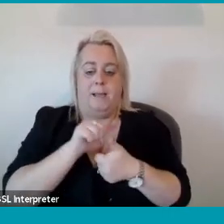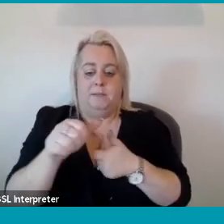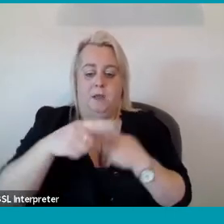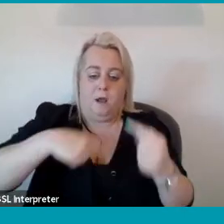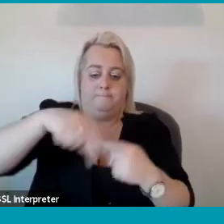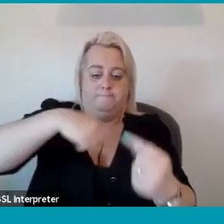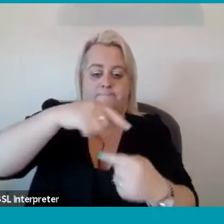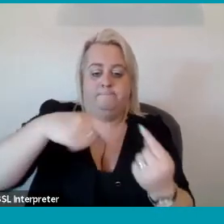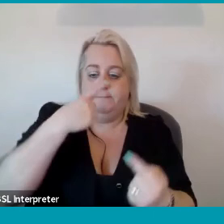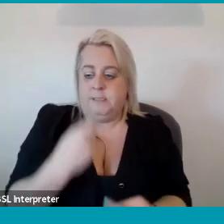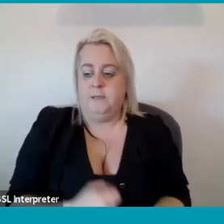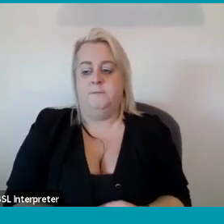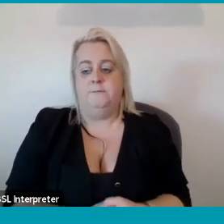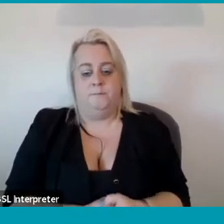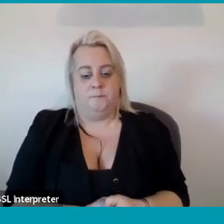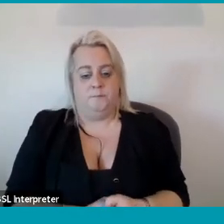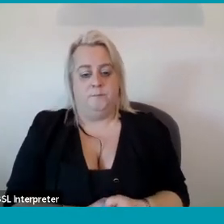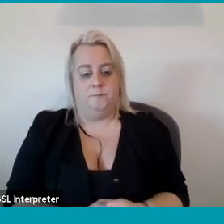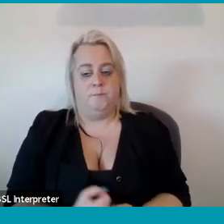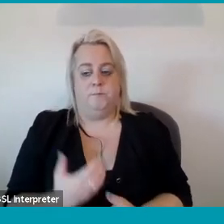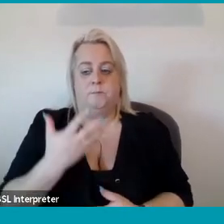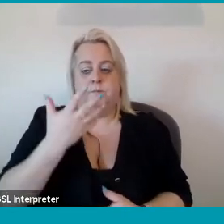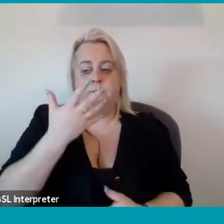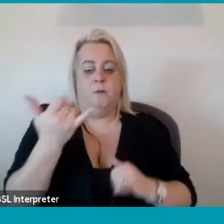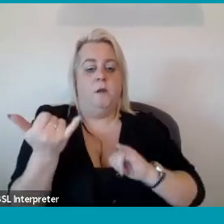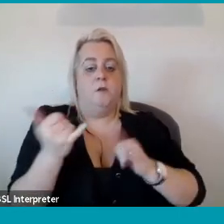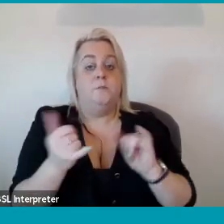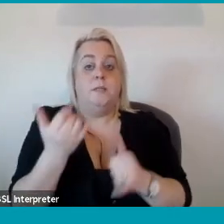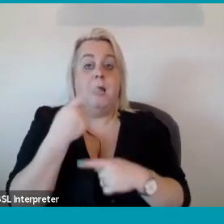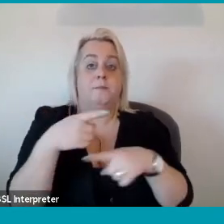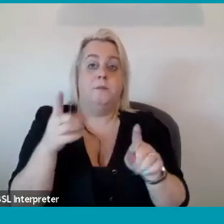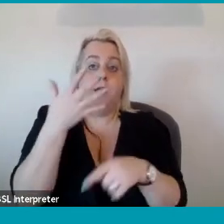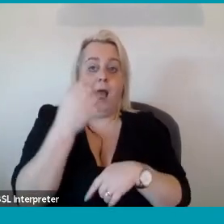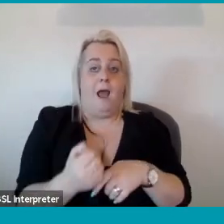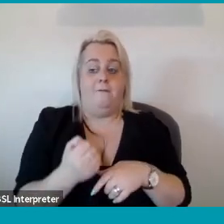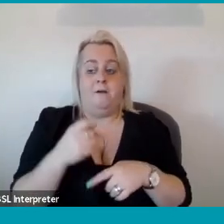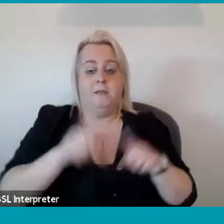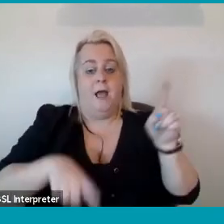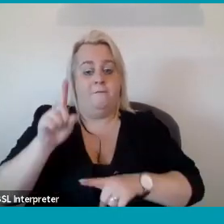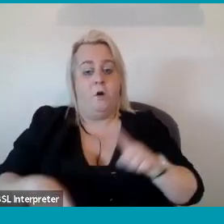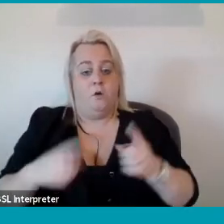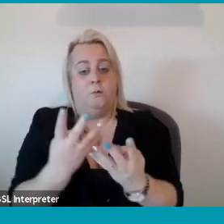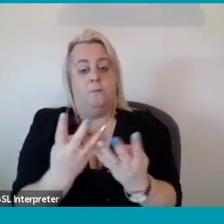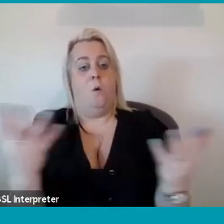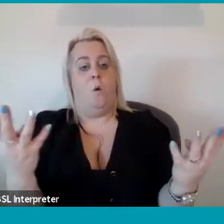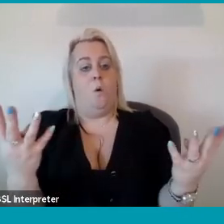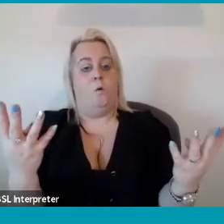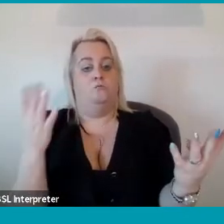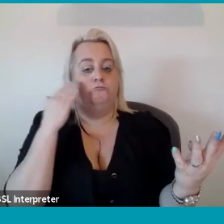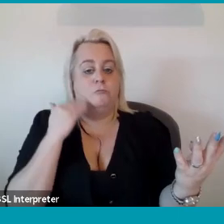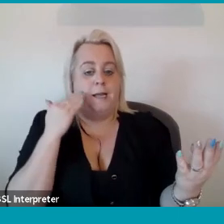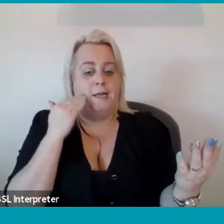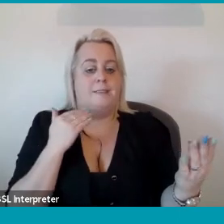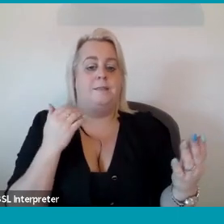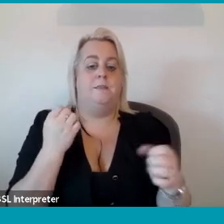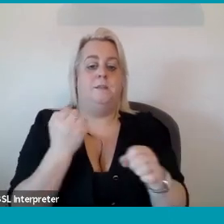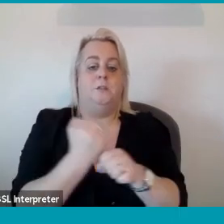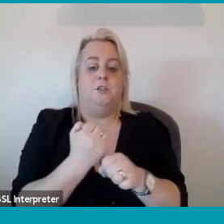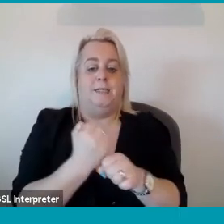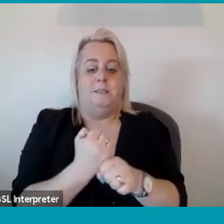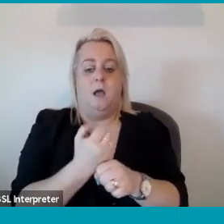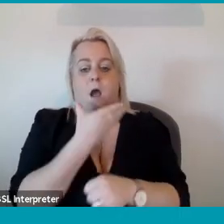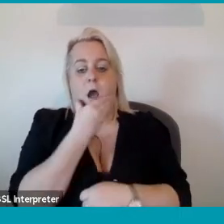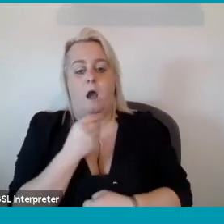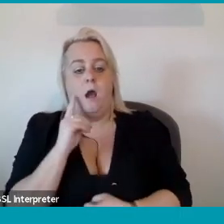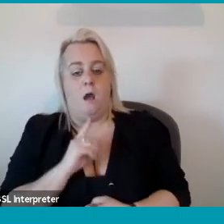have diverse boards in terms of gender and race and disability are far more productive